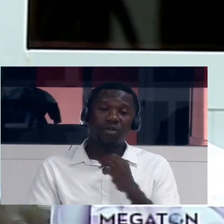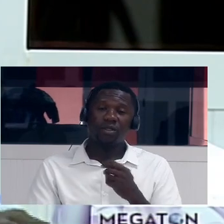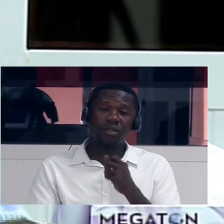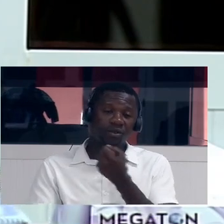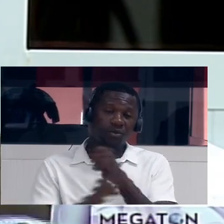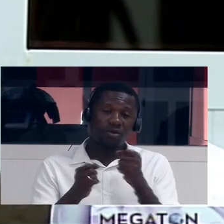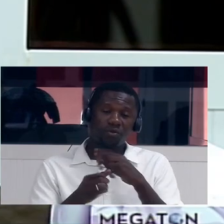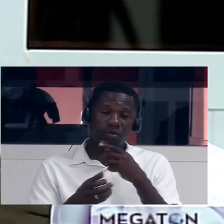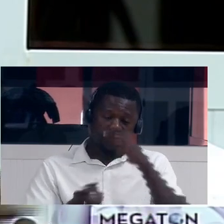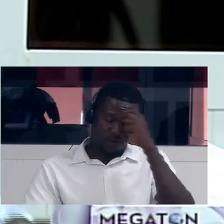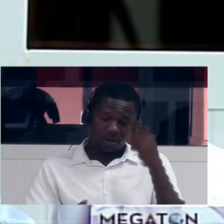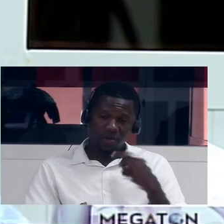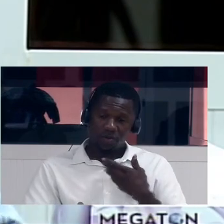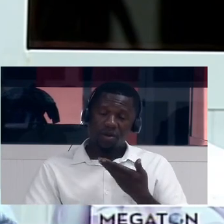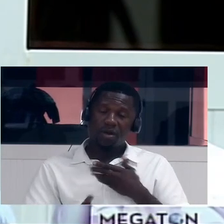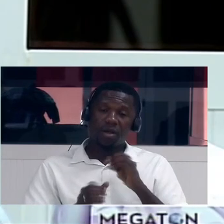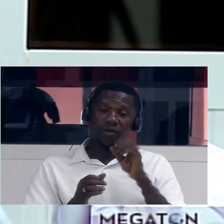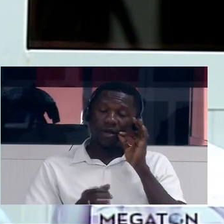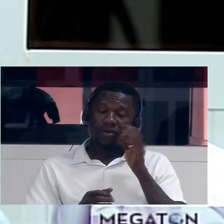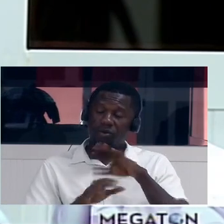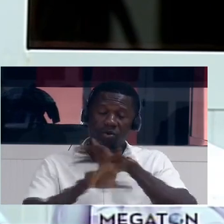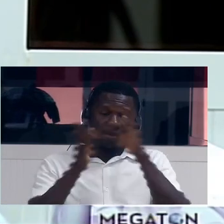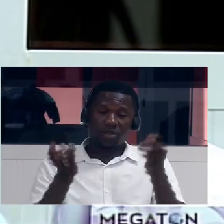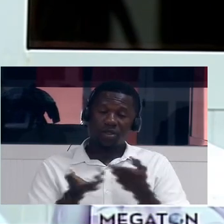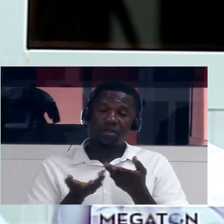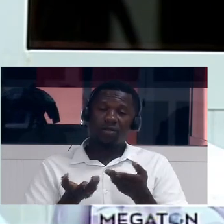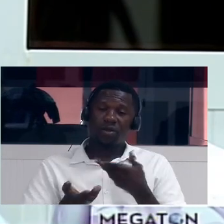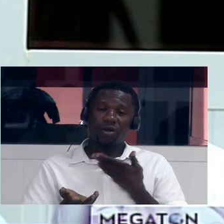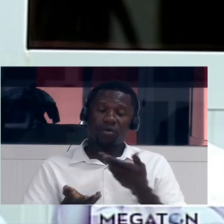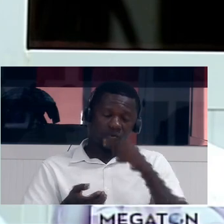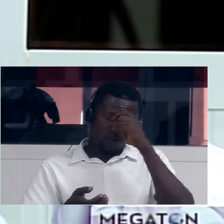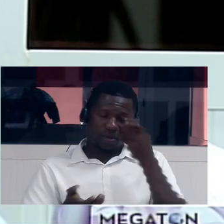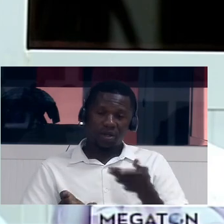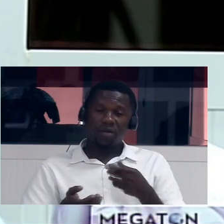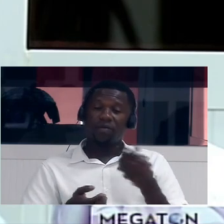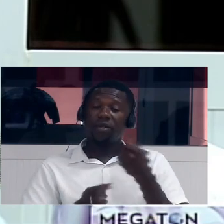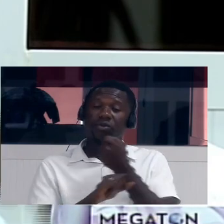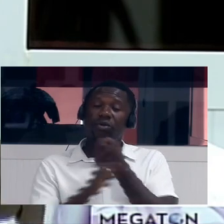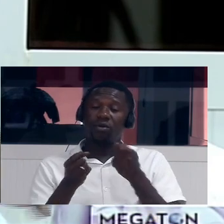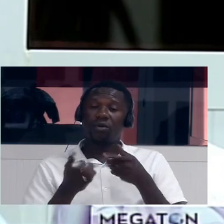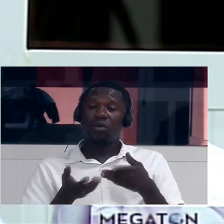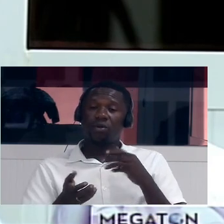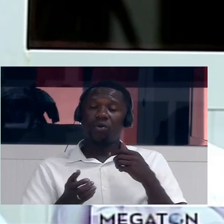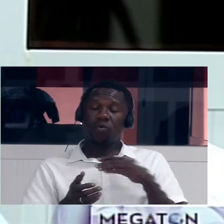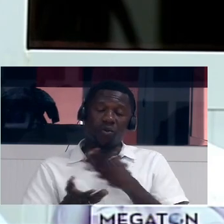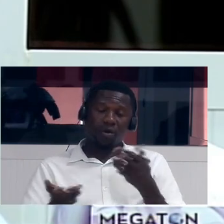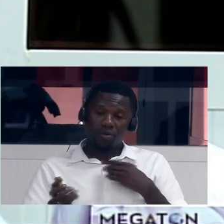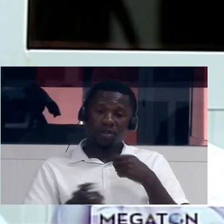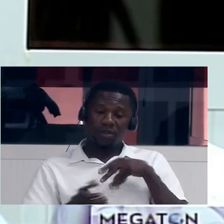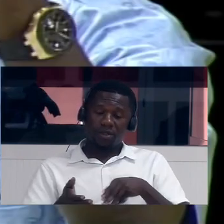I would have had all these answers you are asking for now. It's the circumstances under which we were working that is why I am in this situation.